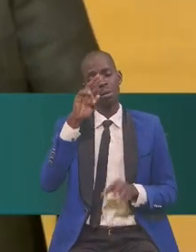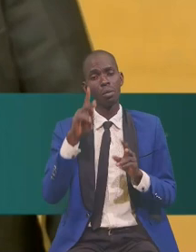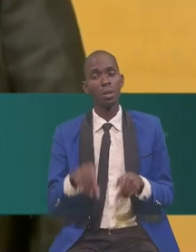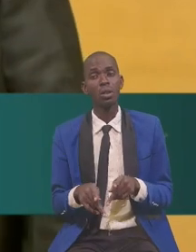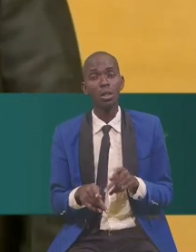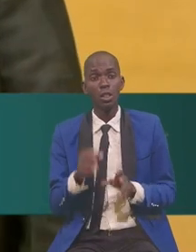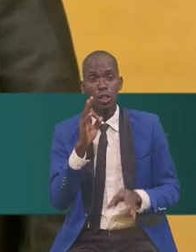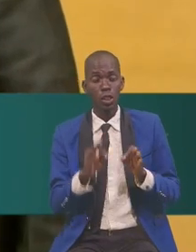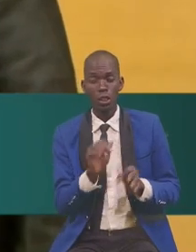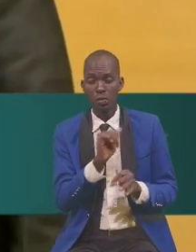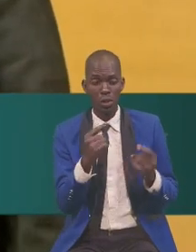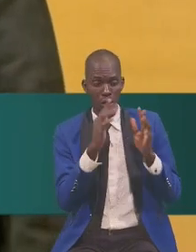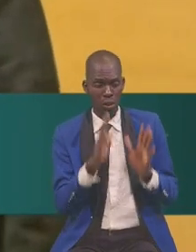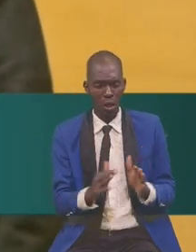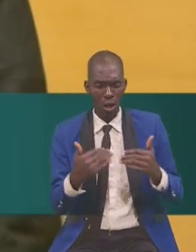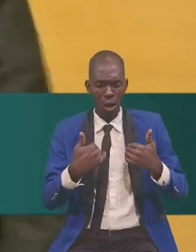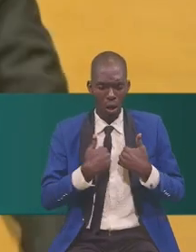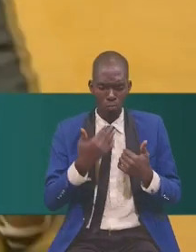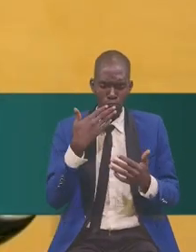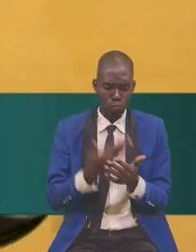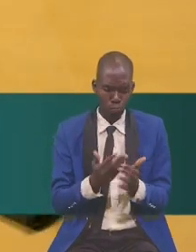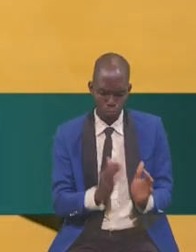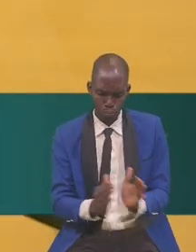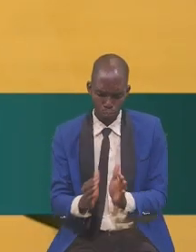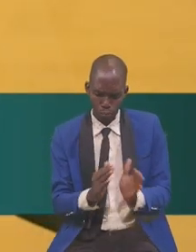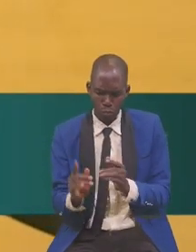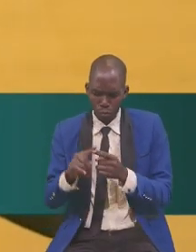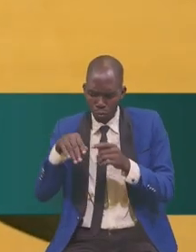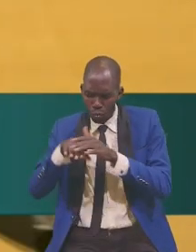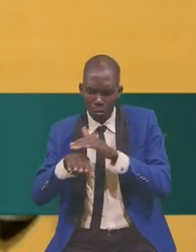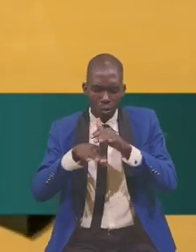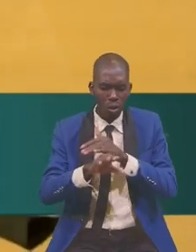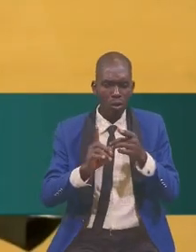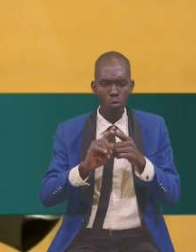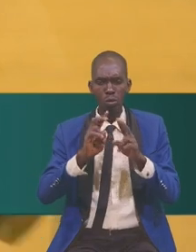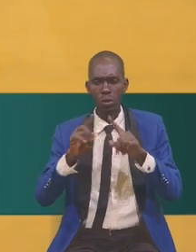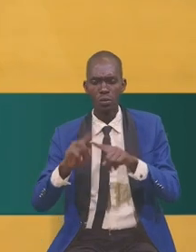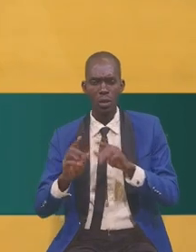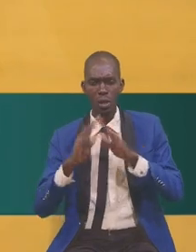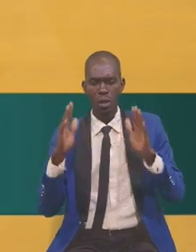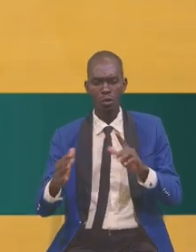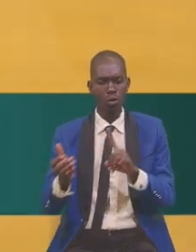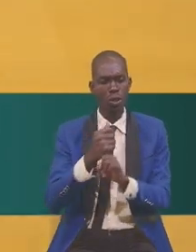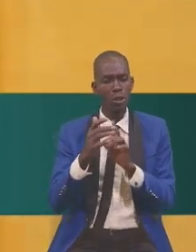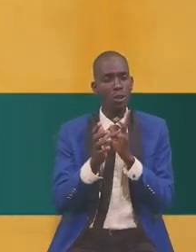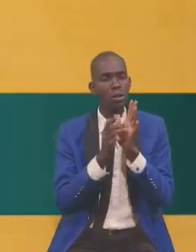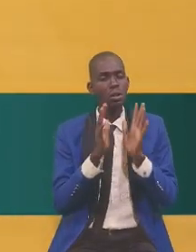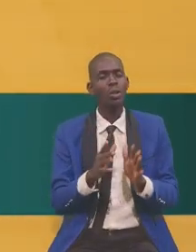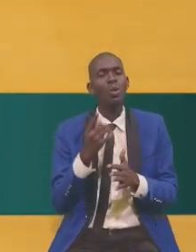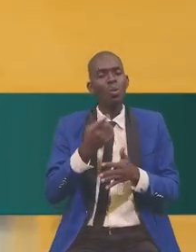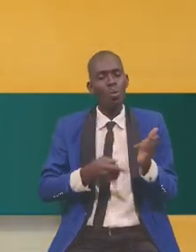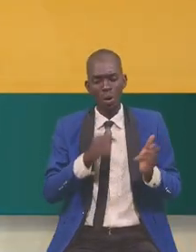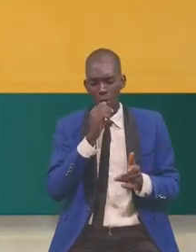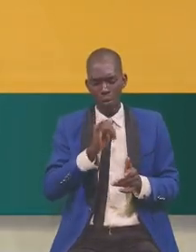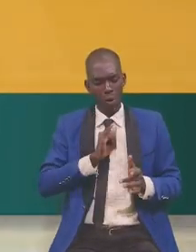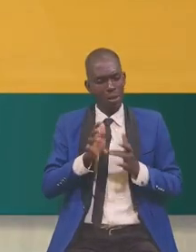and they go to every house, what am I doing? Clueless. not having any strategy. If they enter